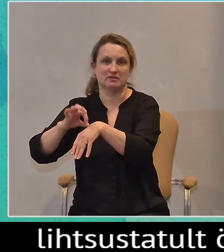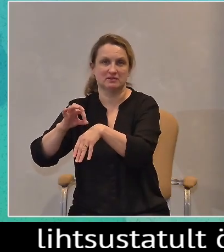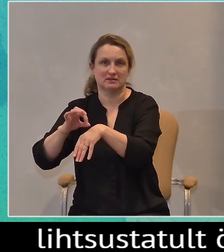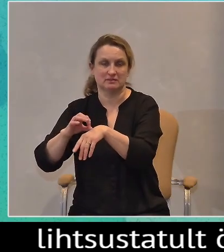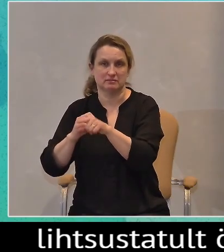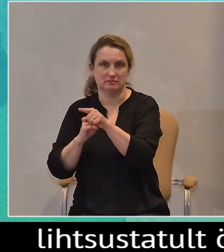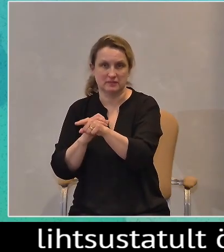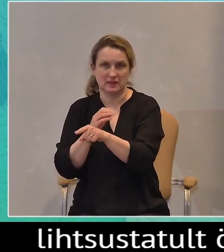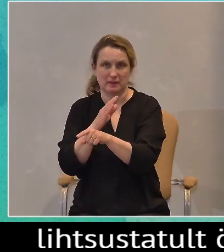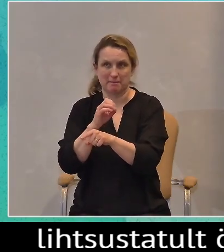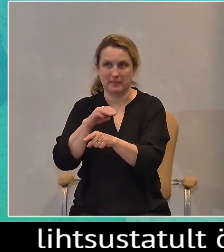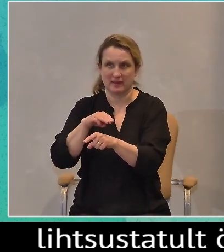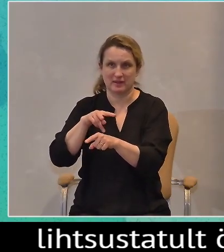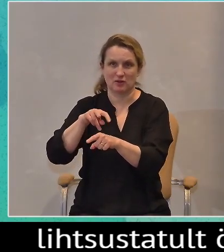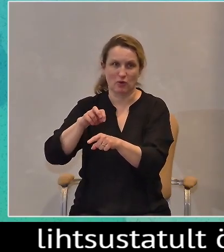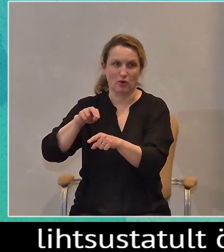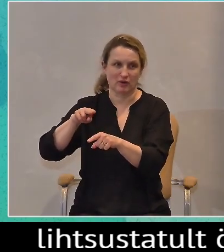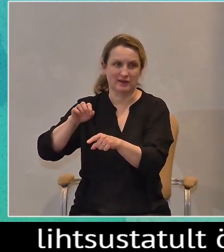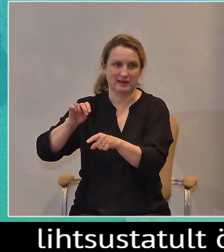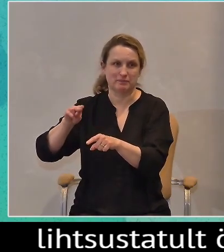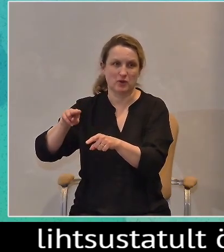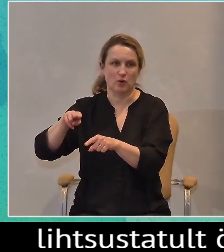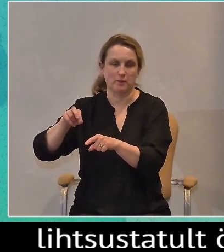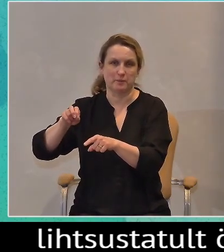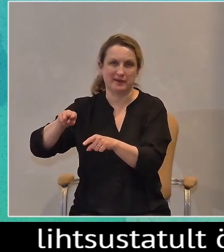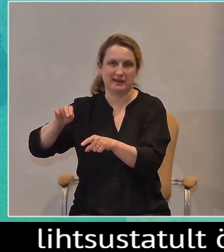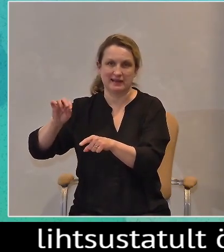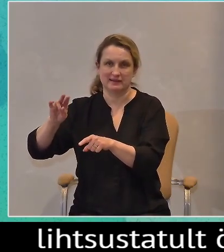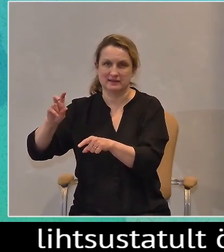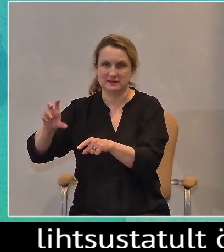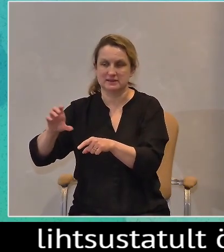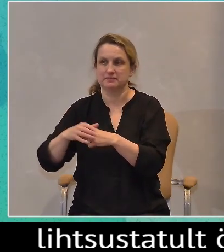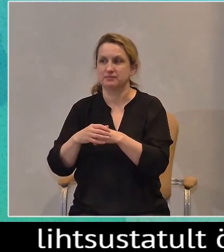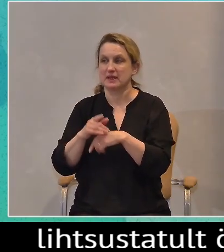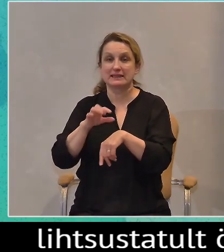cause Pitt-Hopkins syndrome to develop.